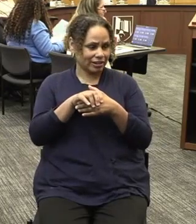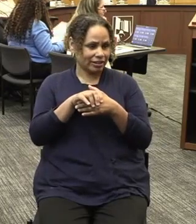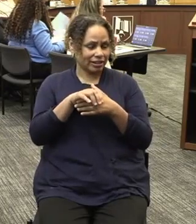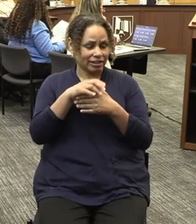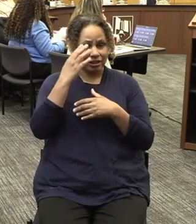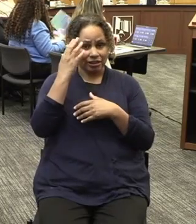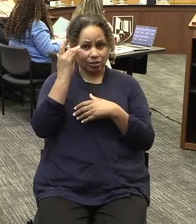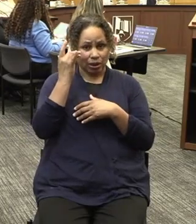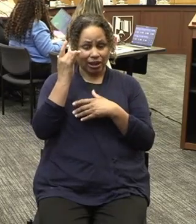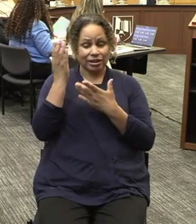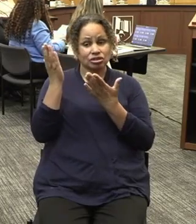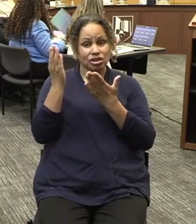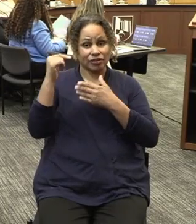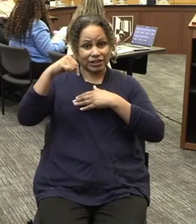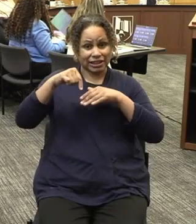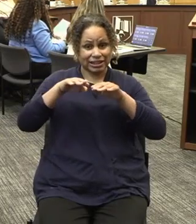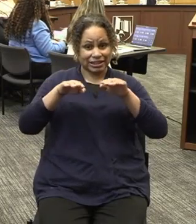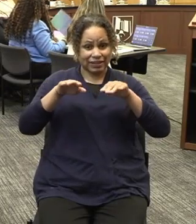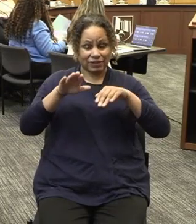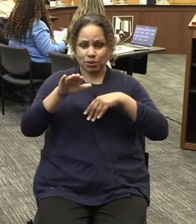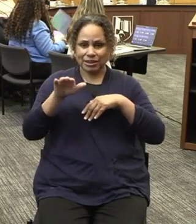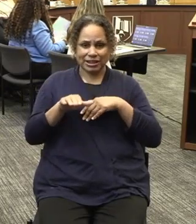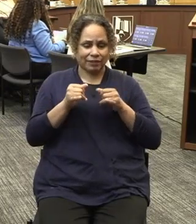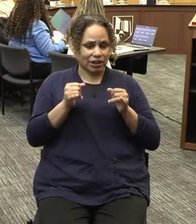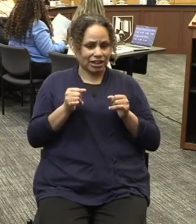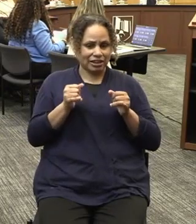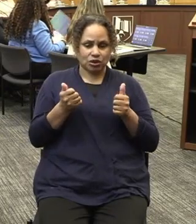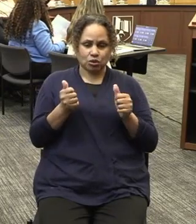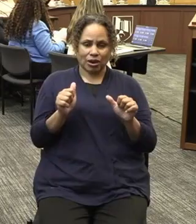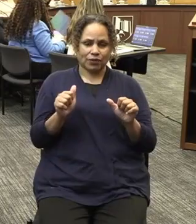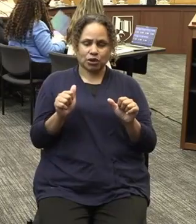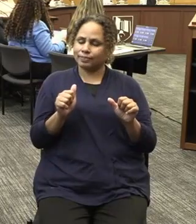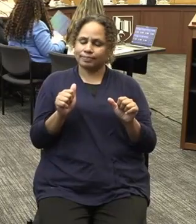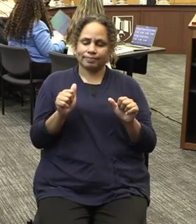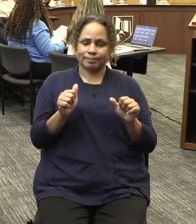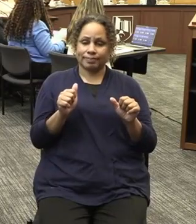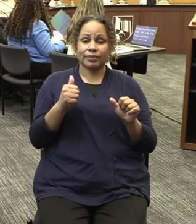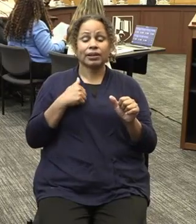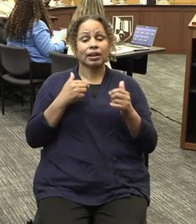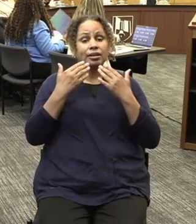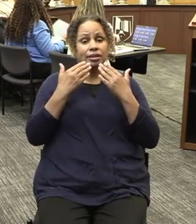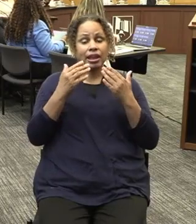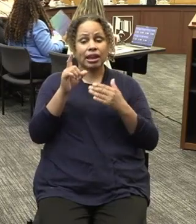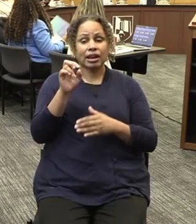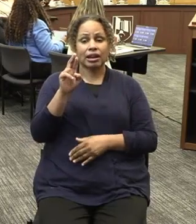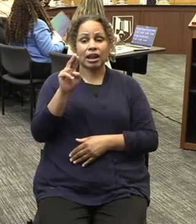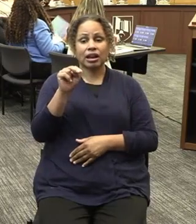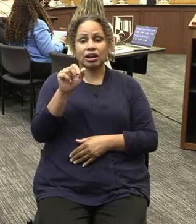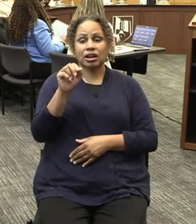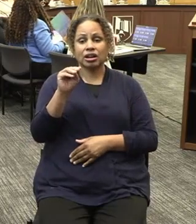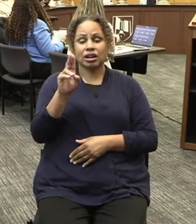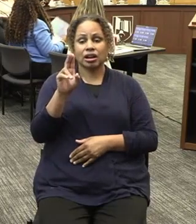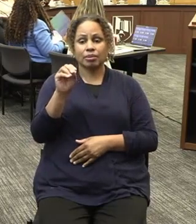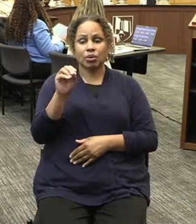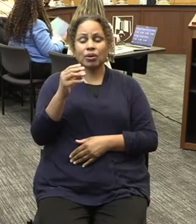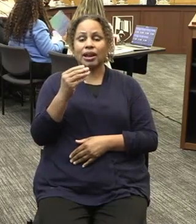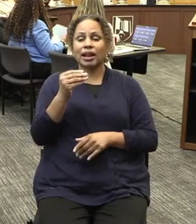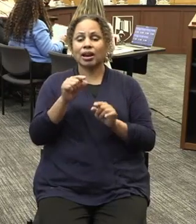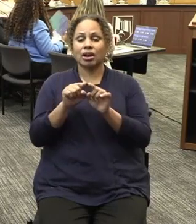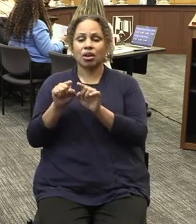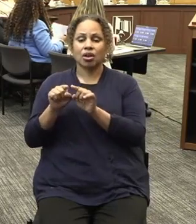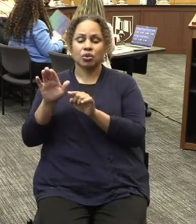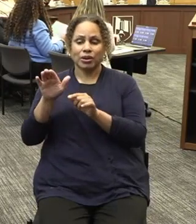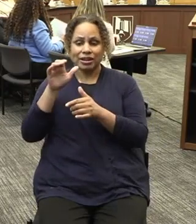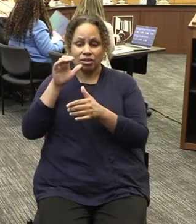because service at this level is never an individual effort. And I want to thank Dr. Namo and also his wife and my